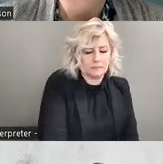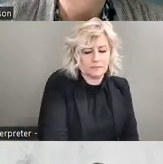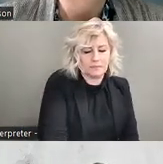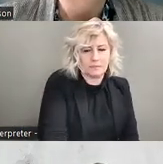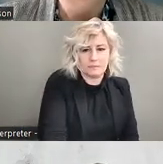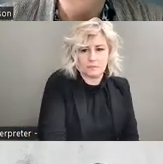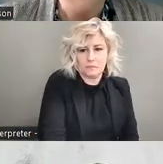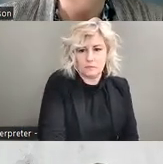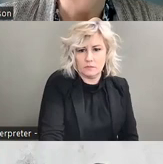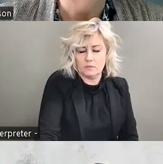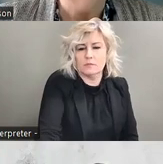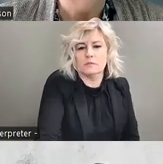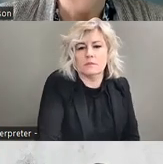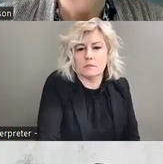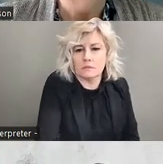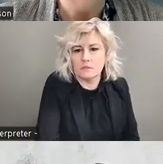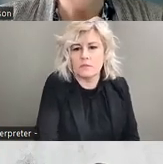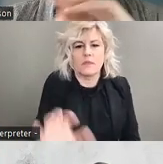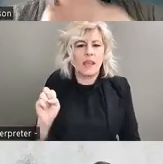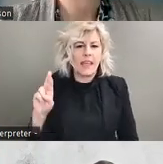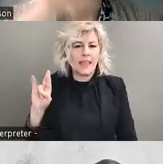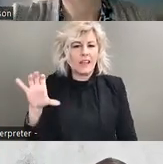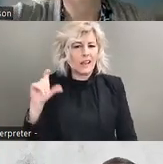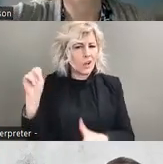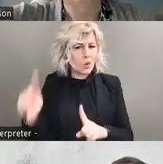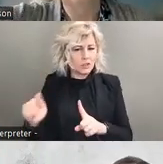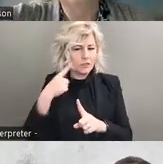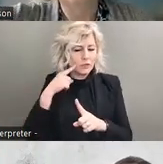Well, I've got a question for you, Andrea, in terms of